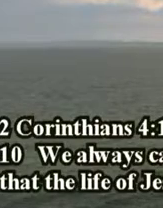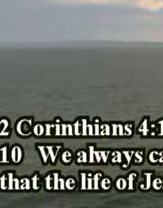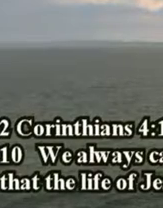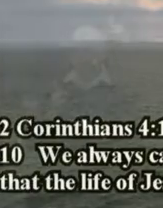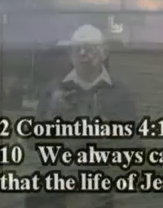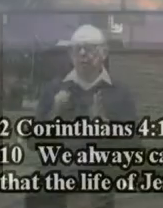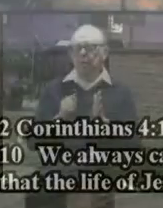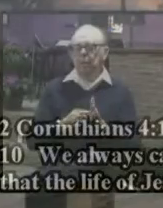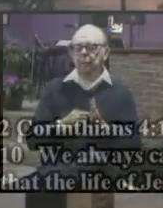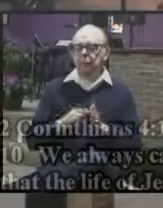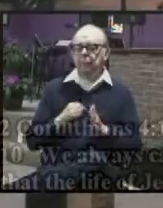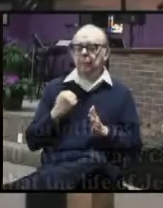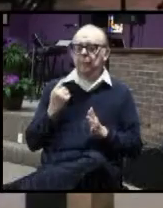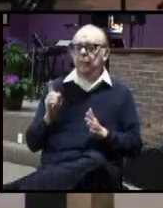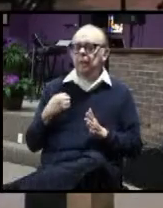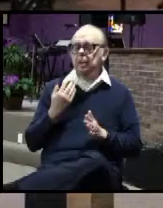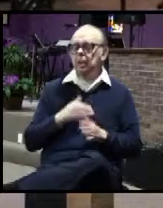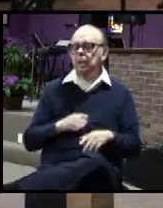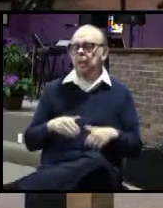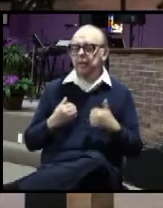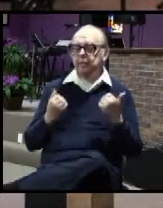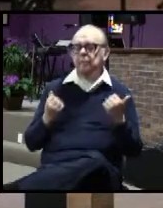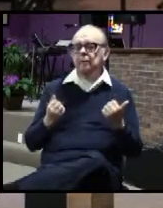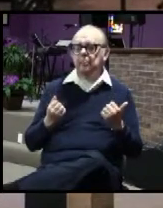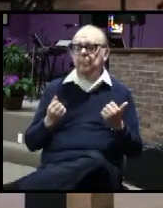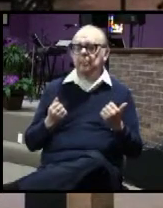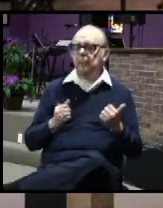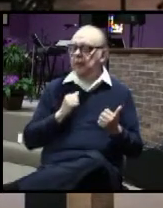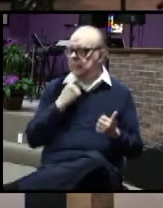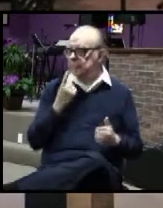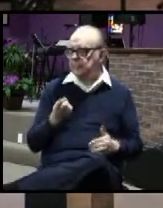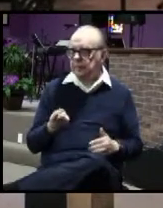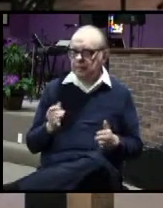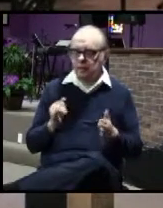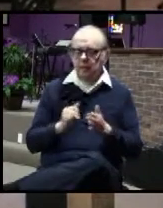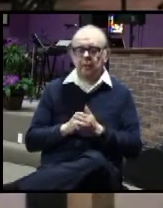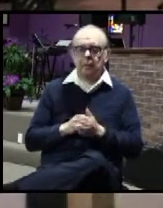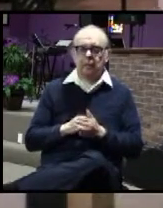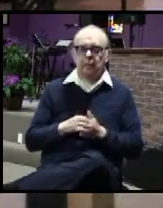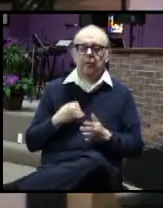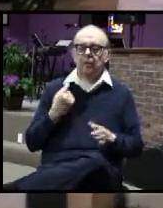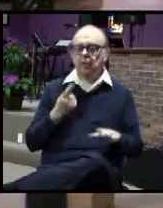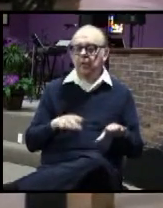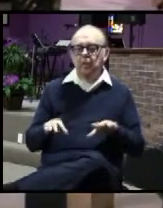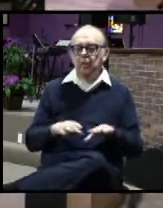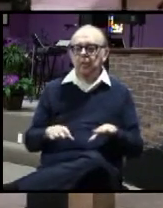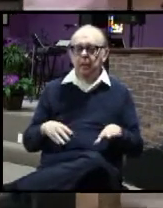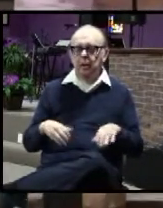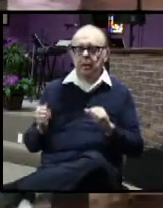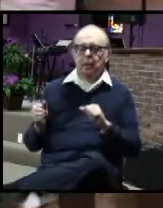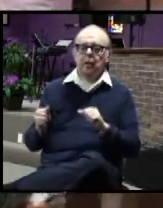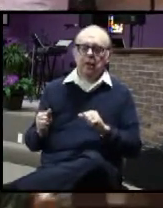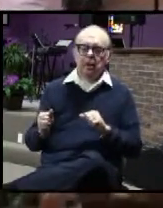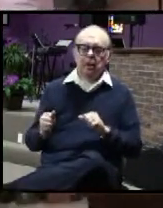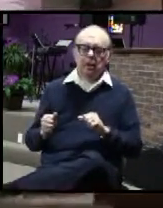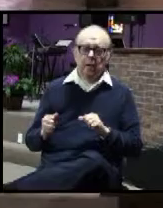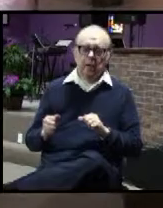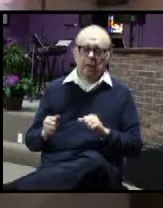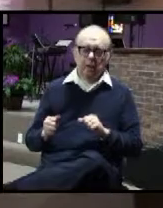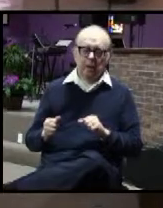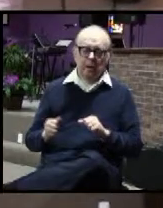revealed in our body. He isn't saying that what we do is take the communion wafers and that